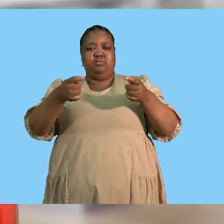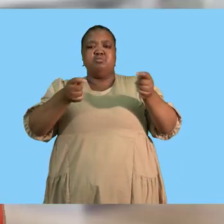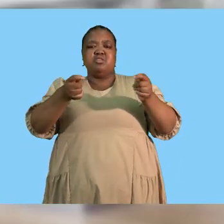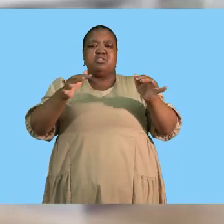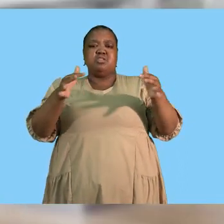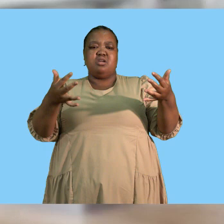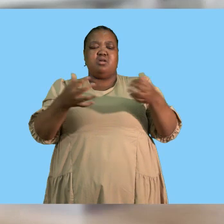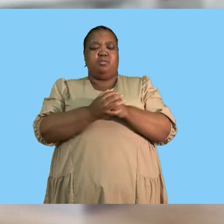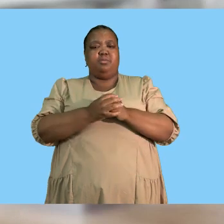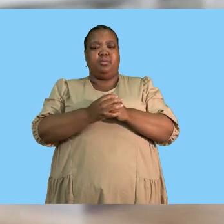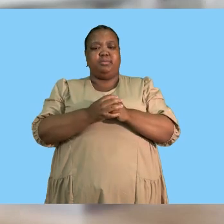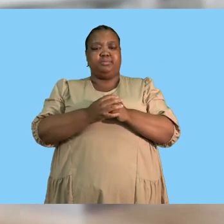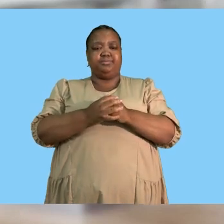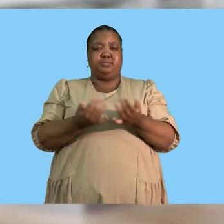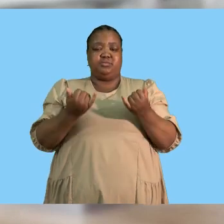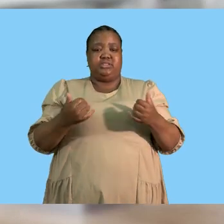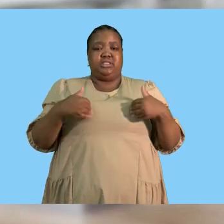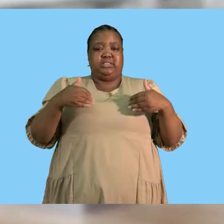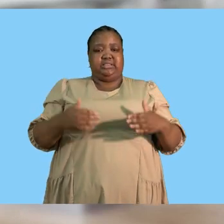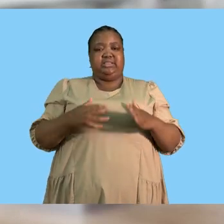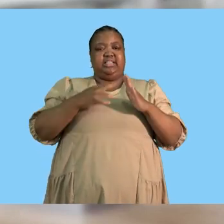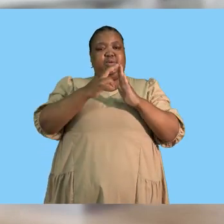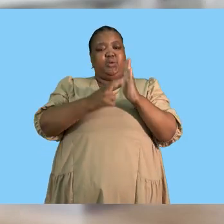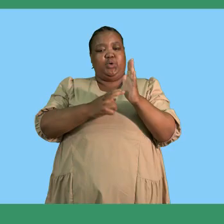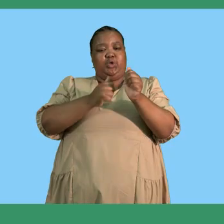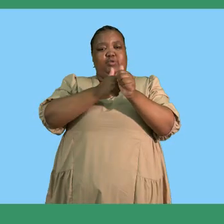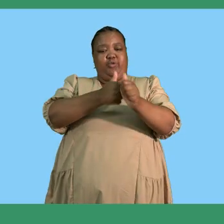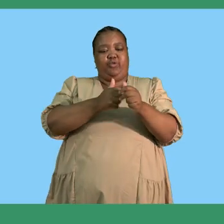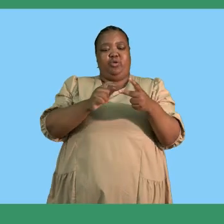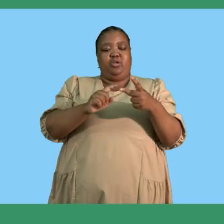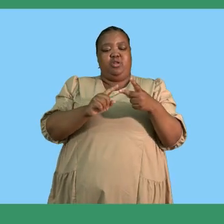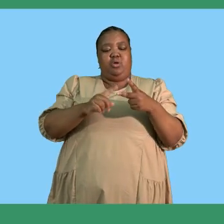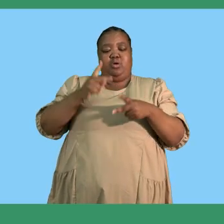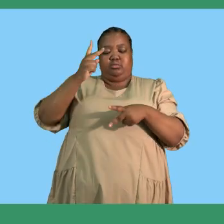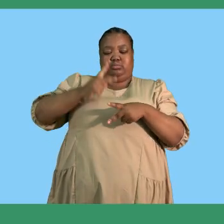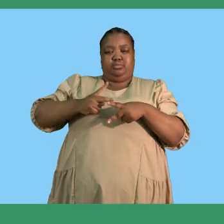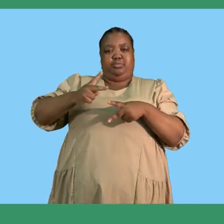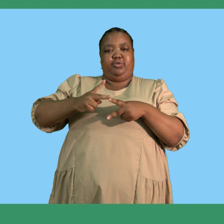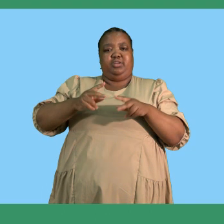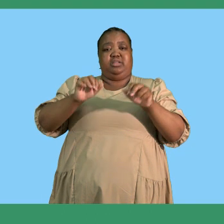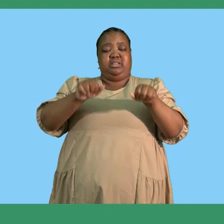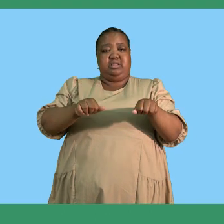Now, let's start with our ethics and professionalism.